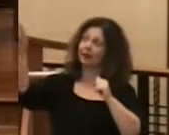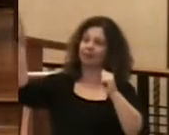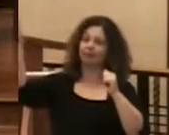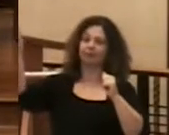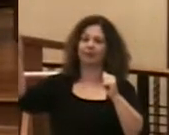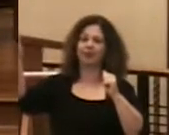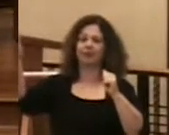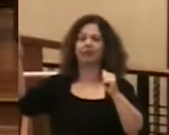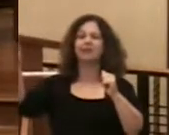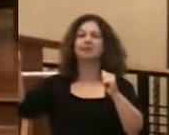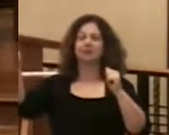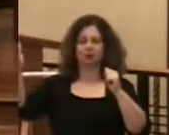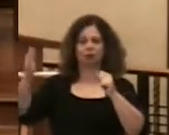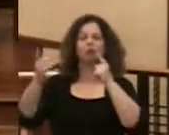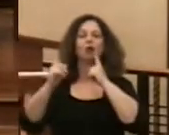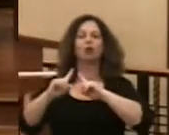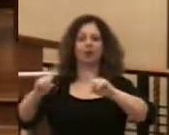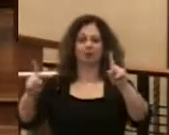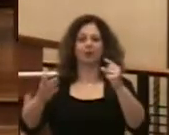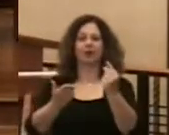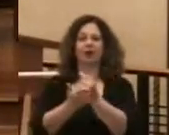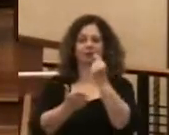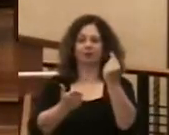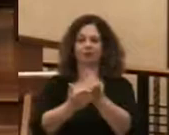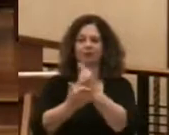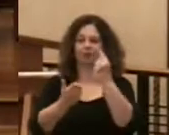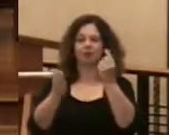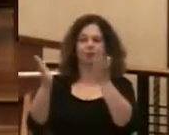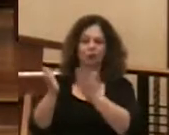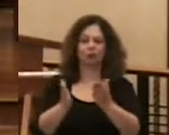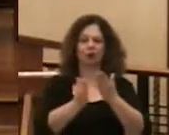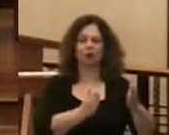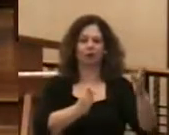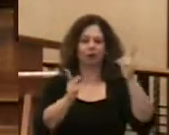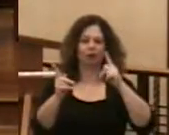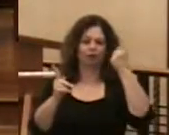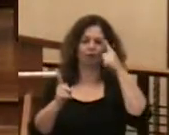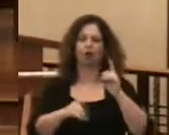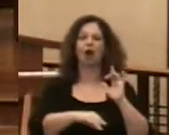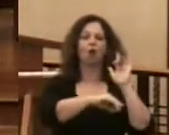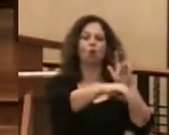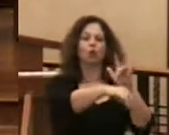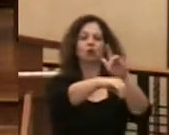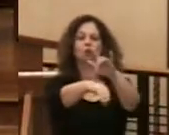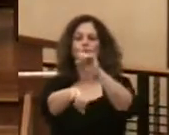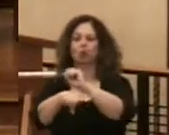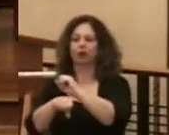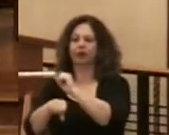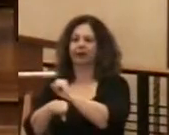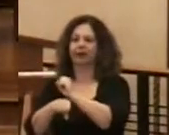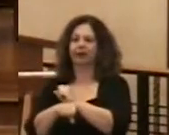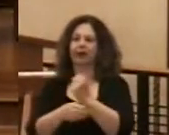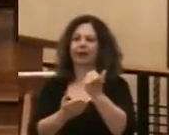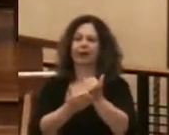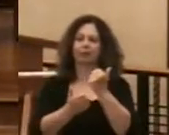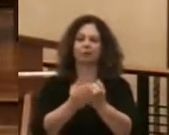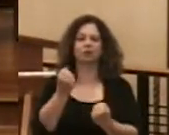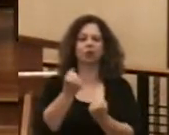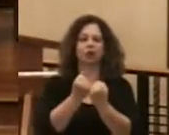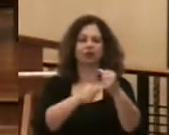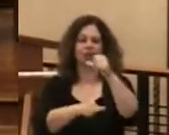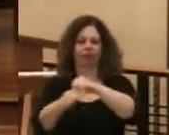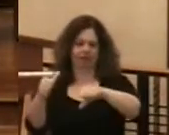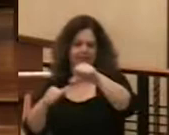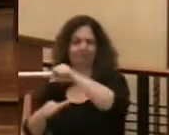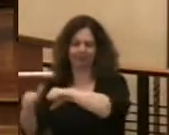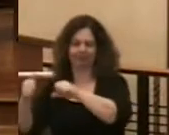to proclaim the gospel and to prepare the members for outreach and service and to minister to human needs." Our